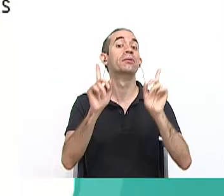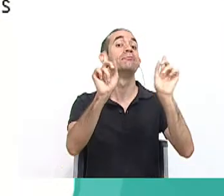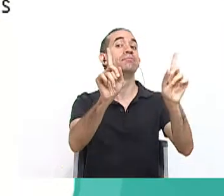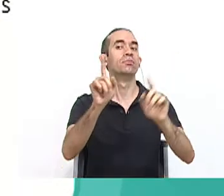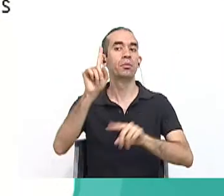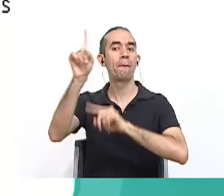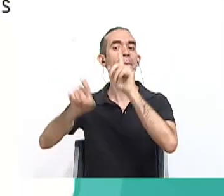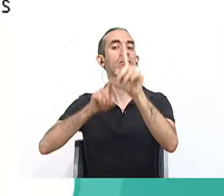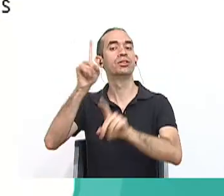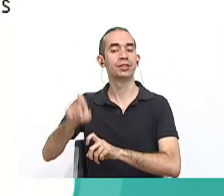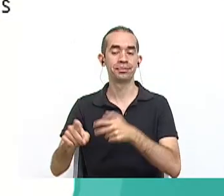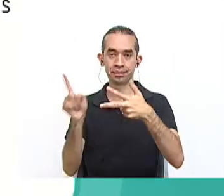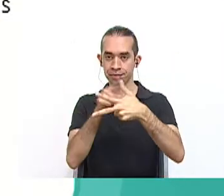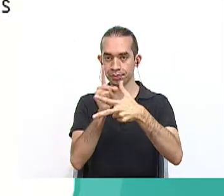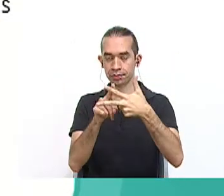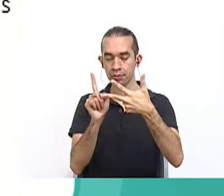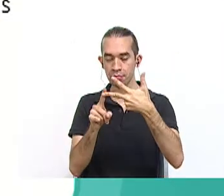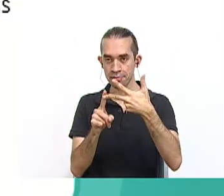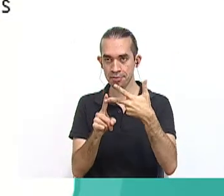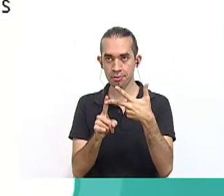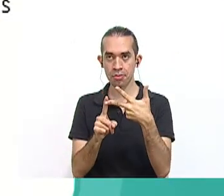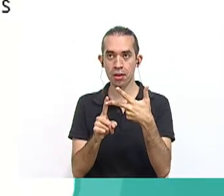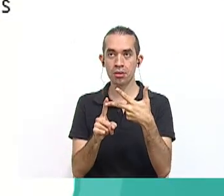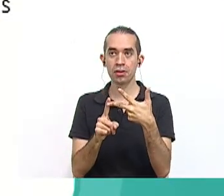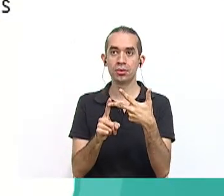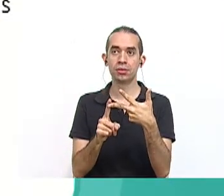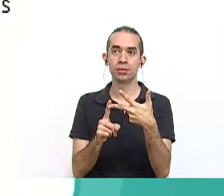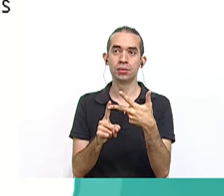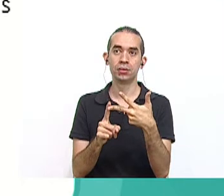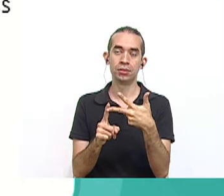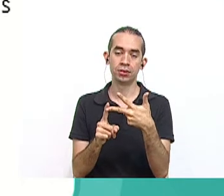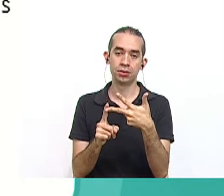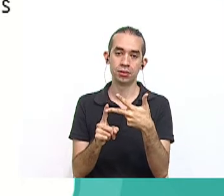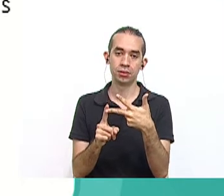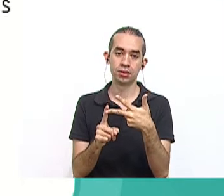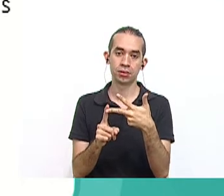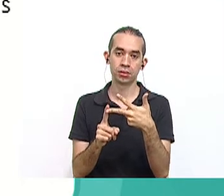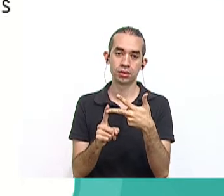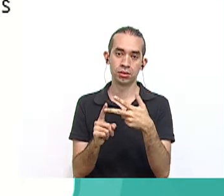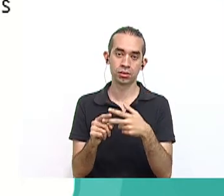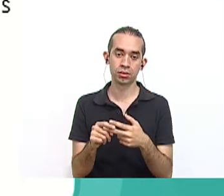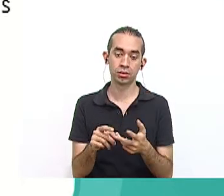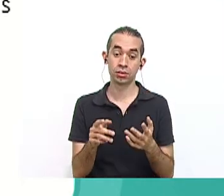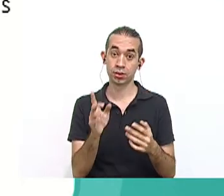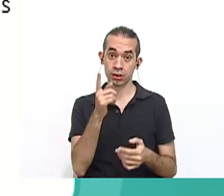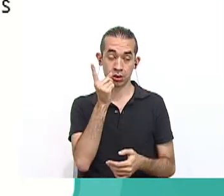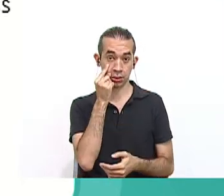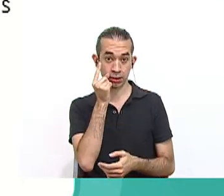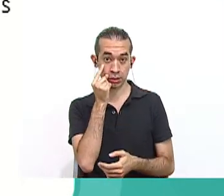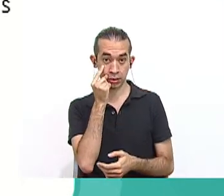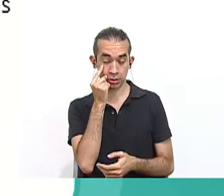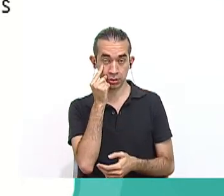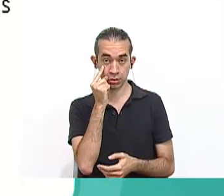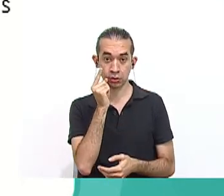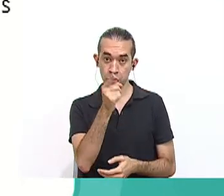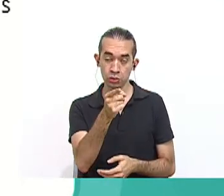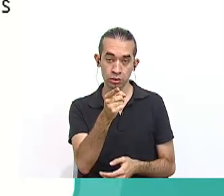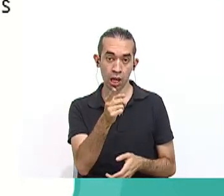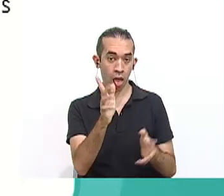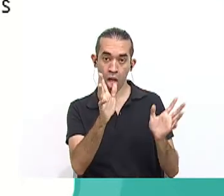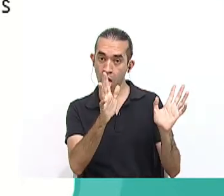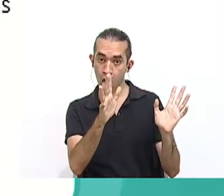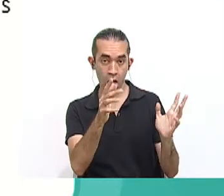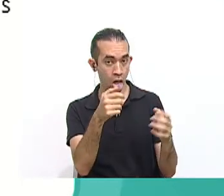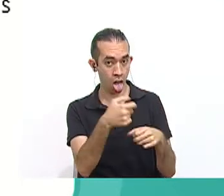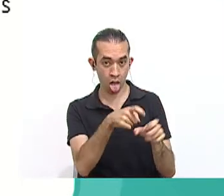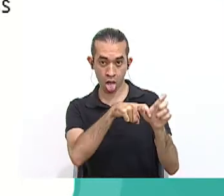you. 3 questions here. Someone could pretend to be you if you don't log off when